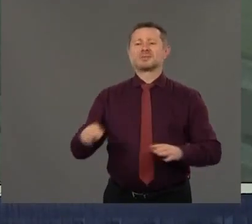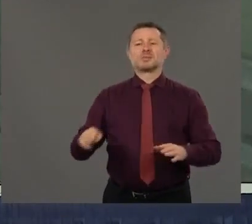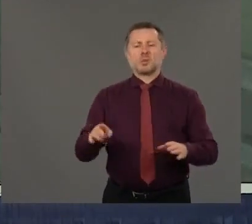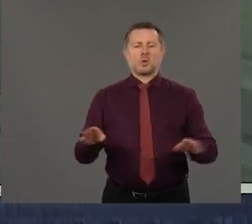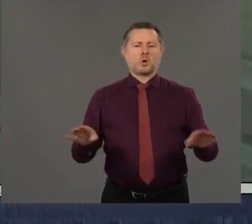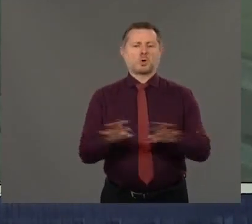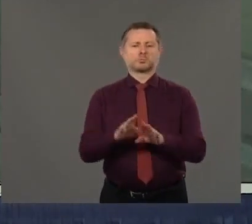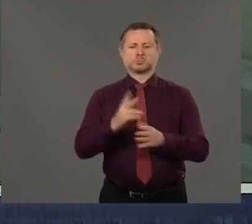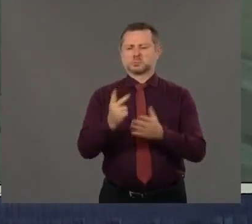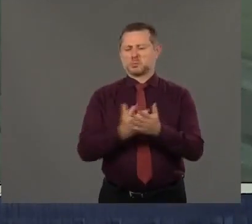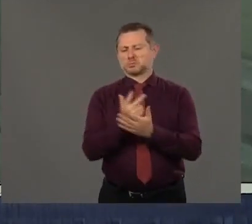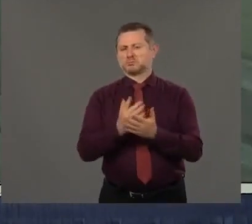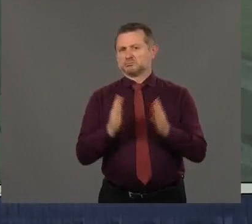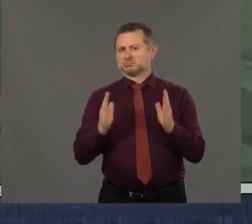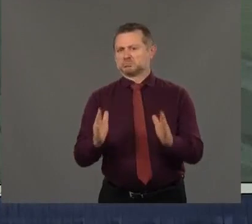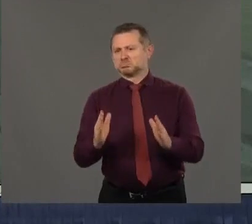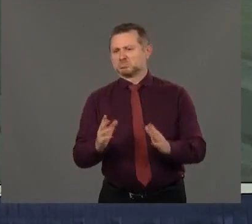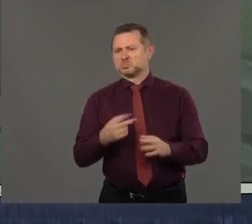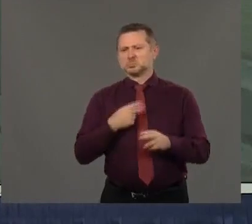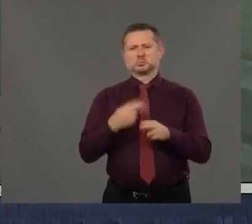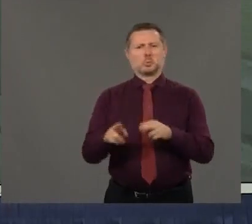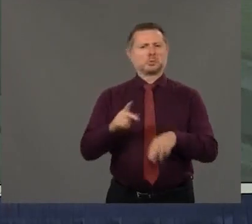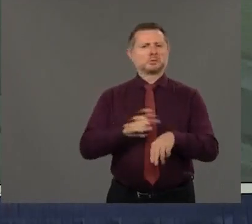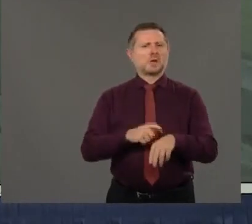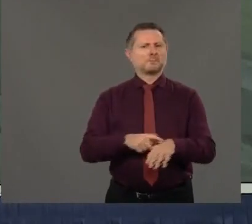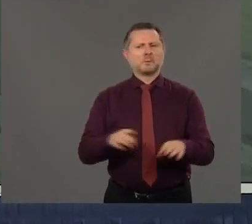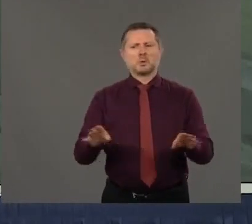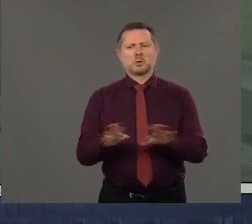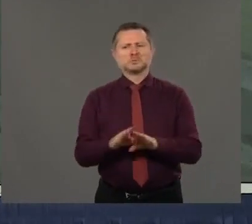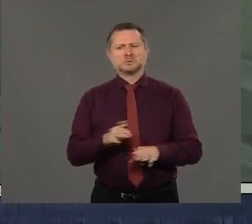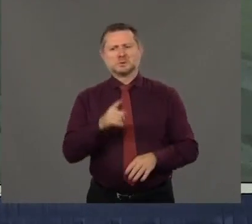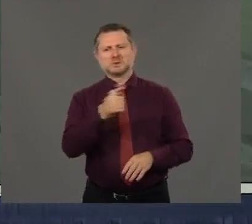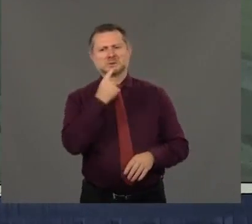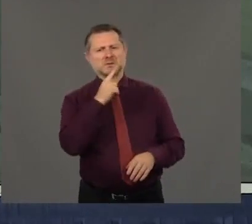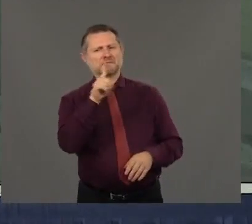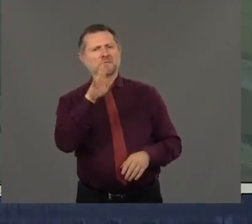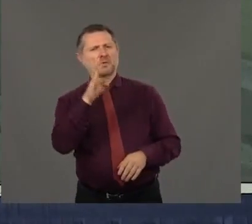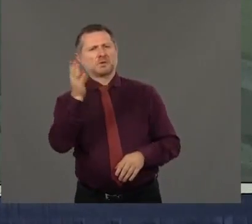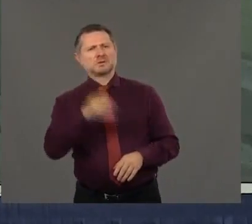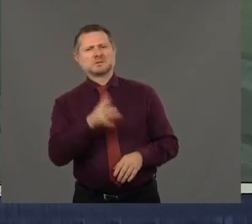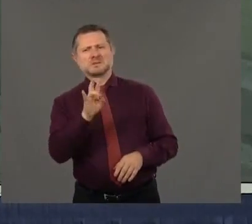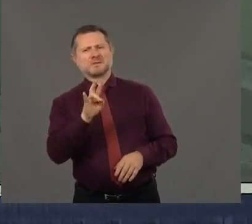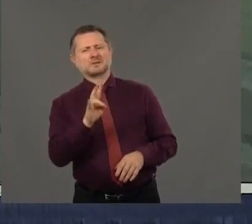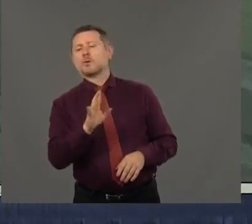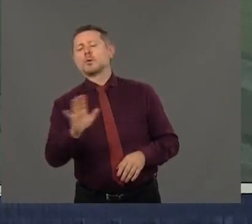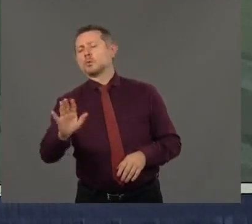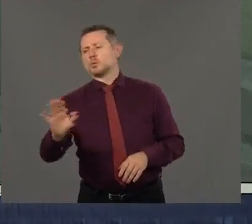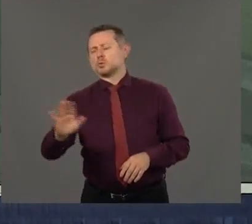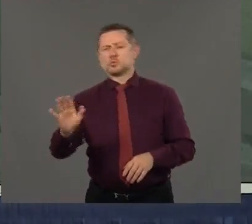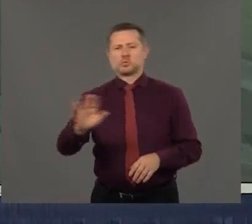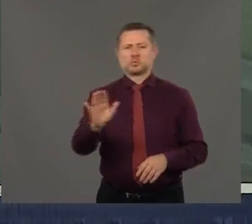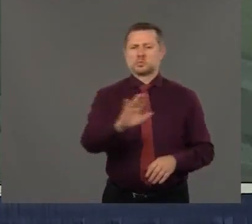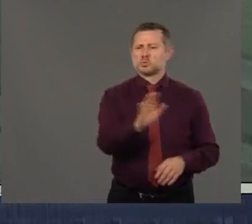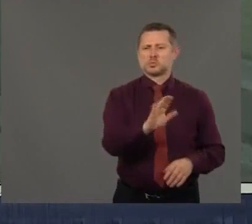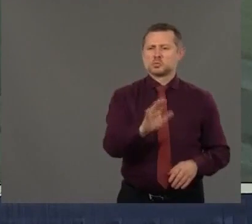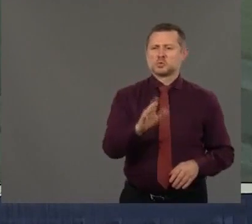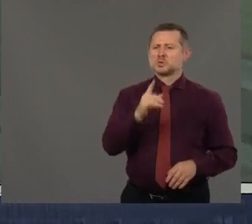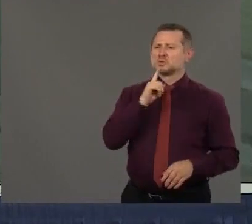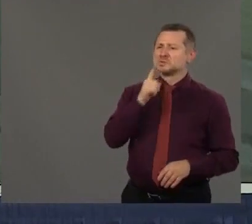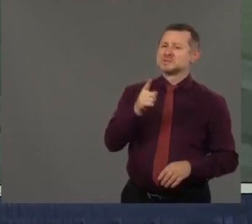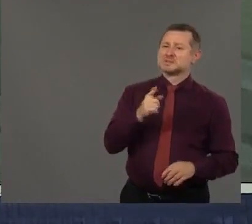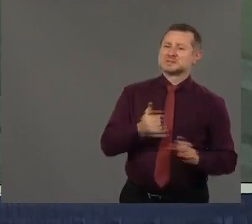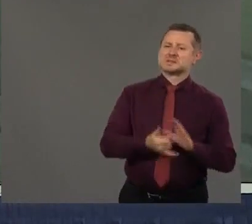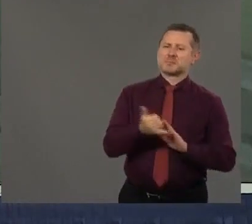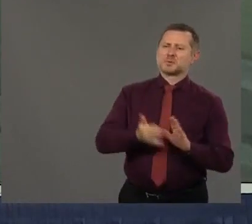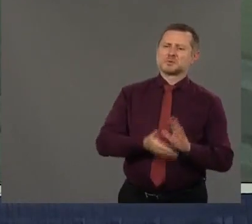When you say 24/7, it sounds like it's not a 7-day system. It operates 7